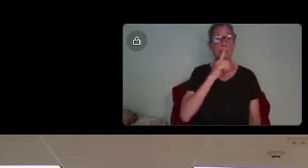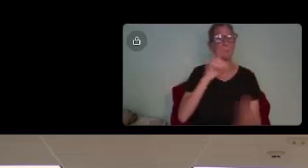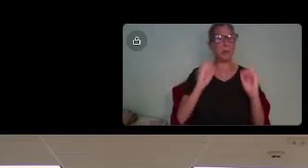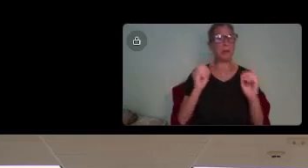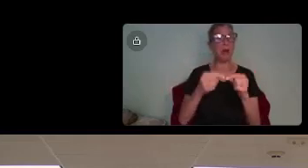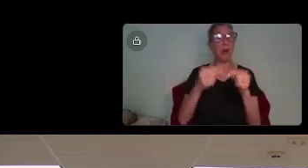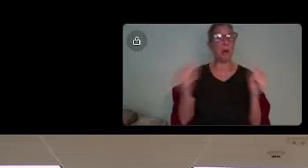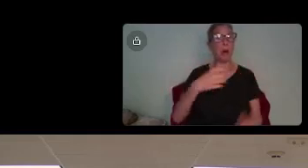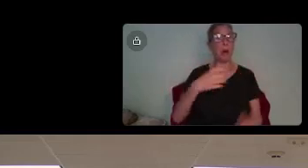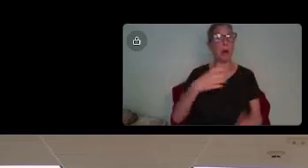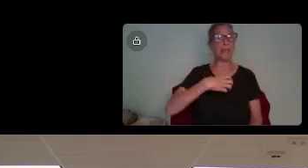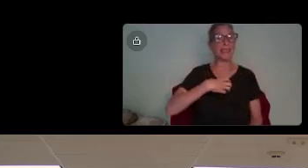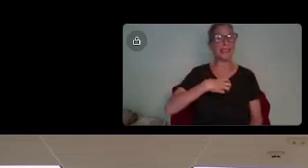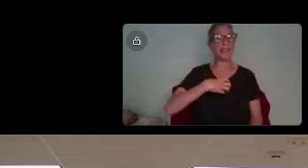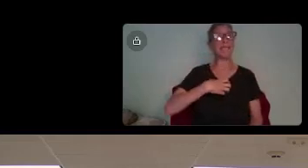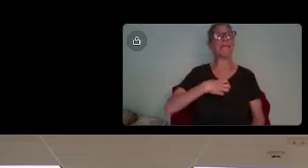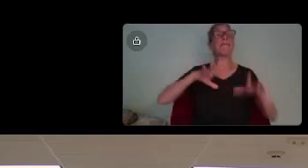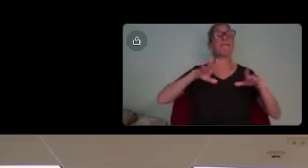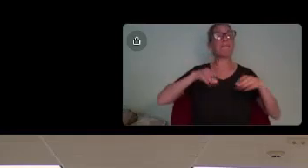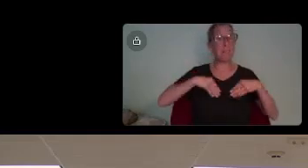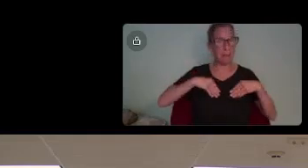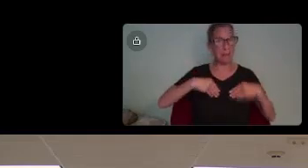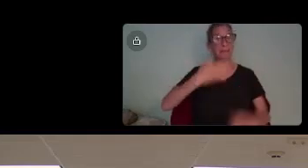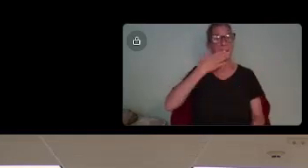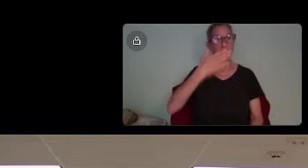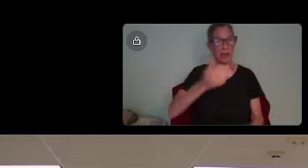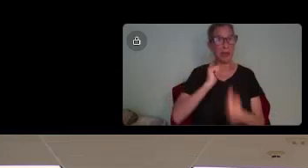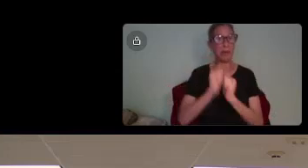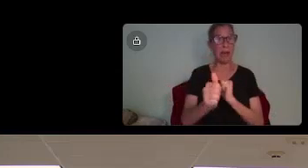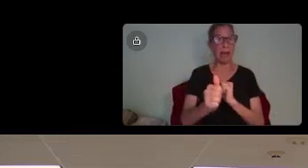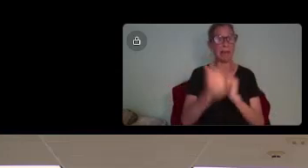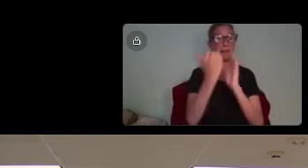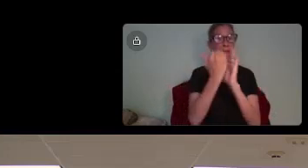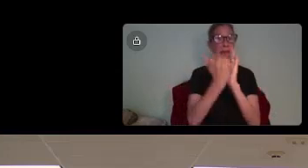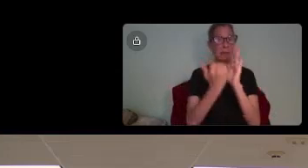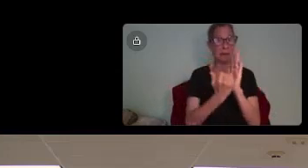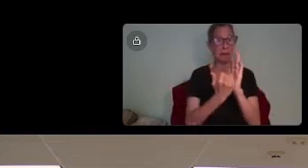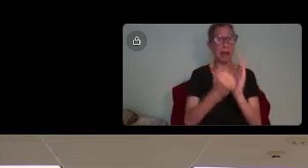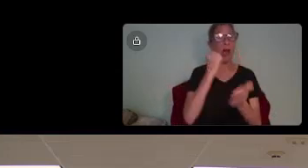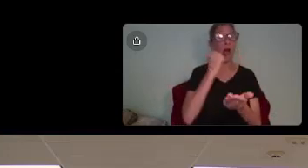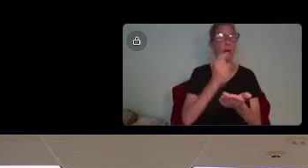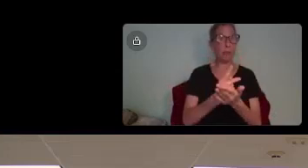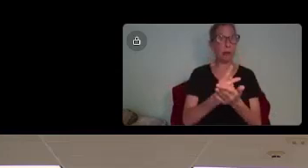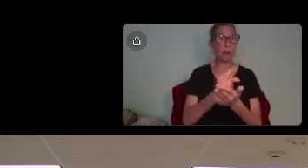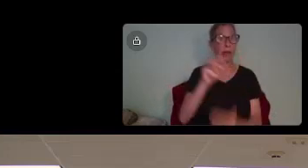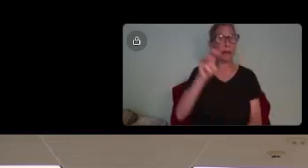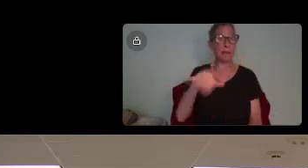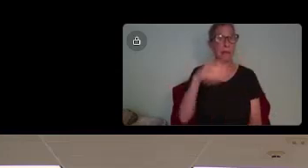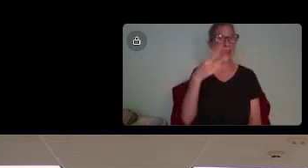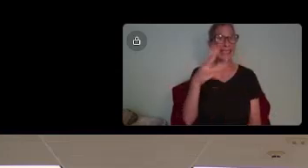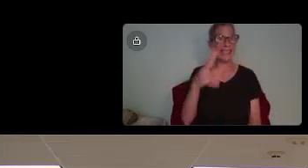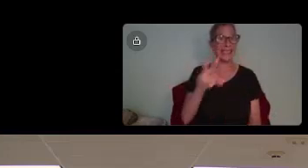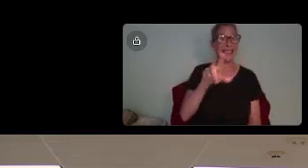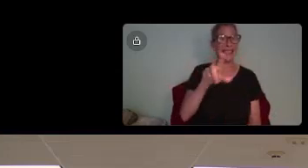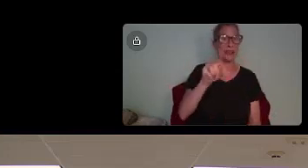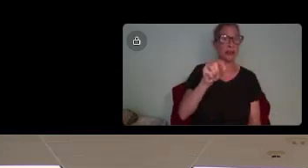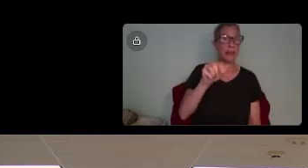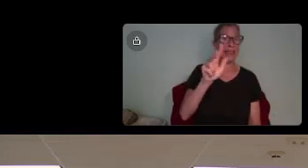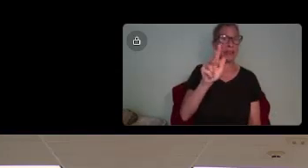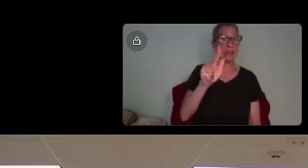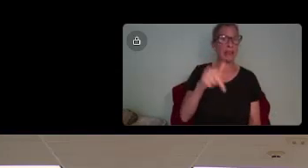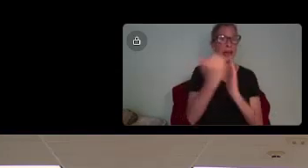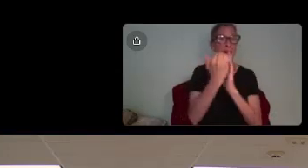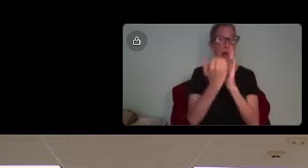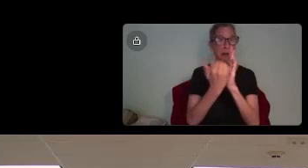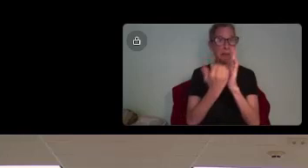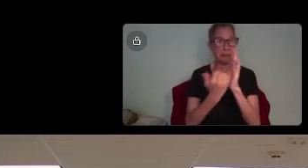that motion is passed. Thank you, board members. Agenda item 1, approval of the May 16th, 2023 meeting minutes. You